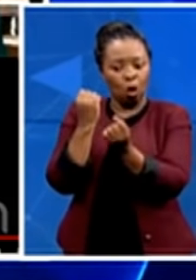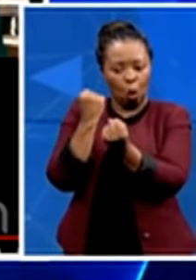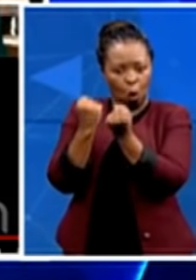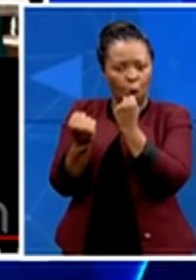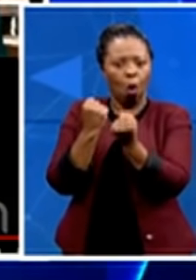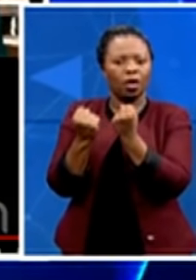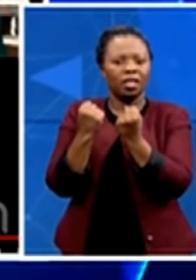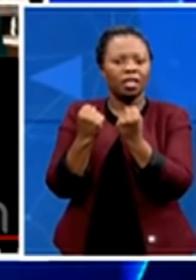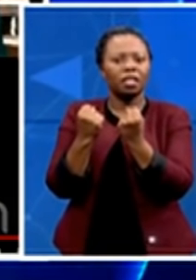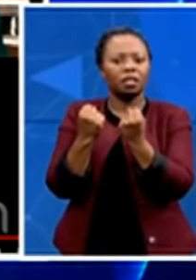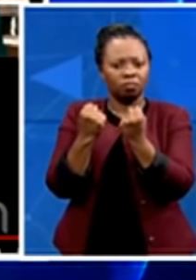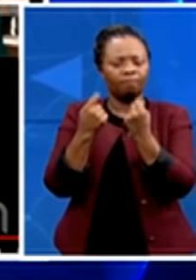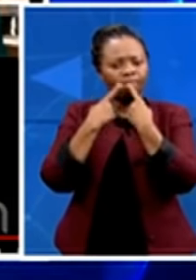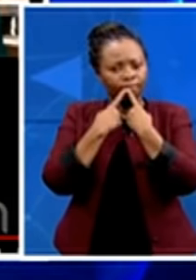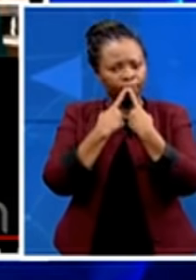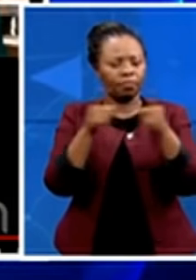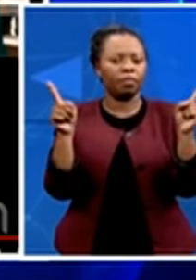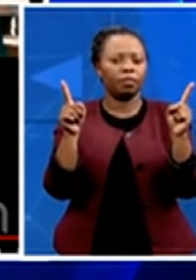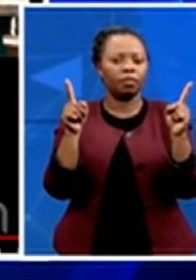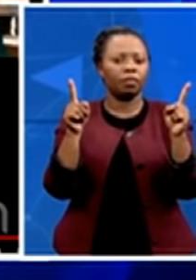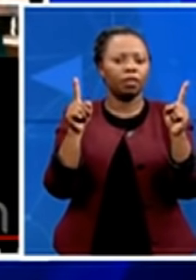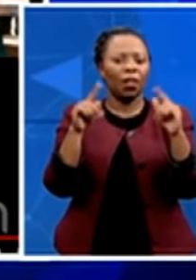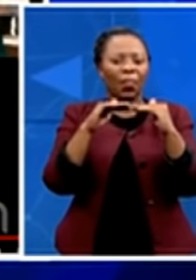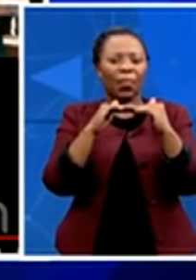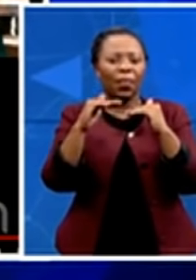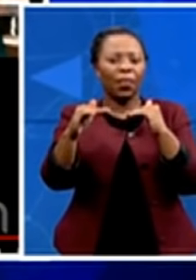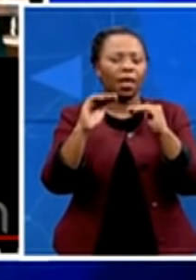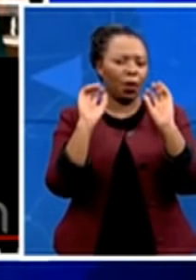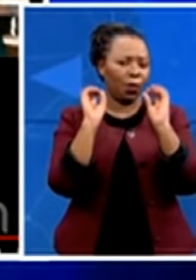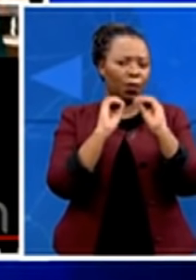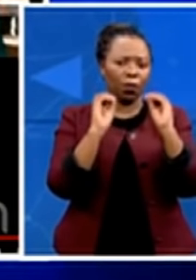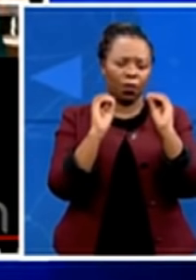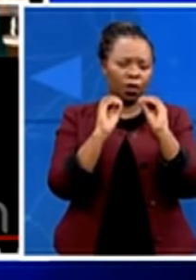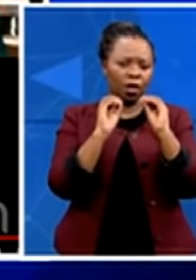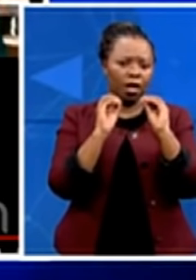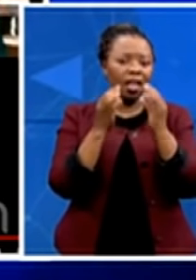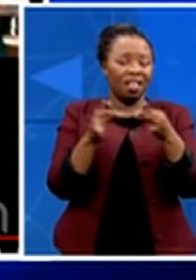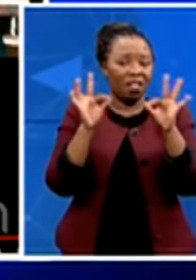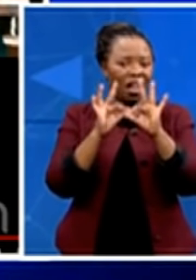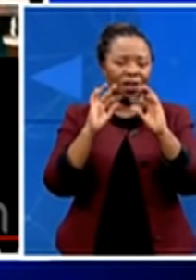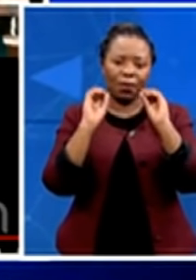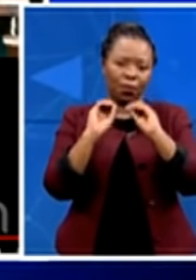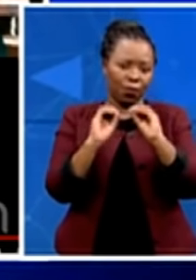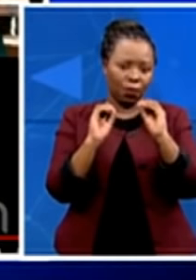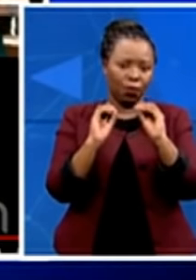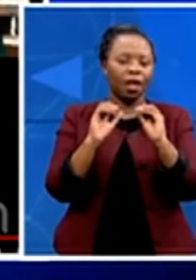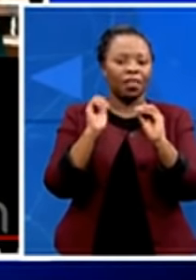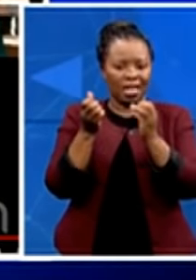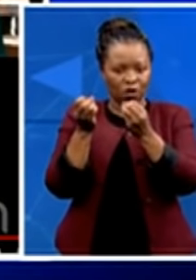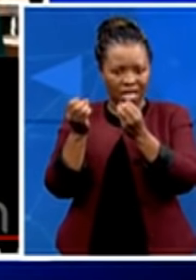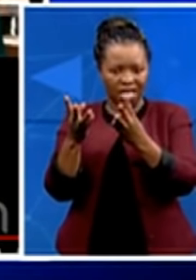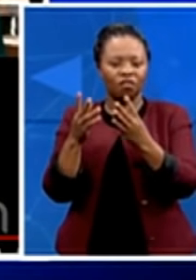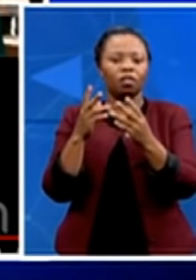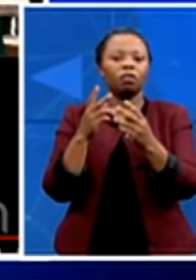law to be invalid and then to give appropriate relief. So that's the broad framework.